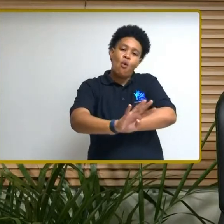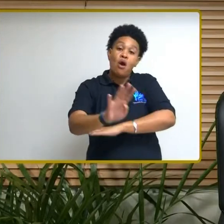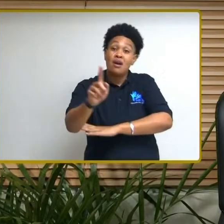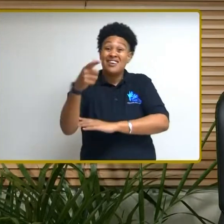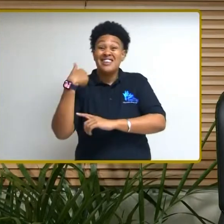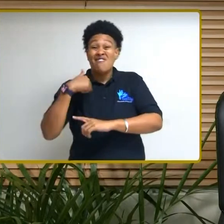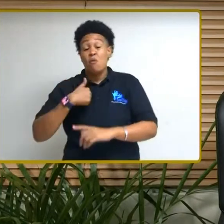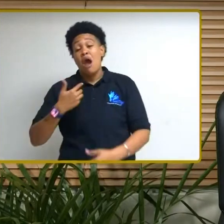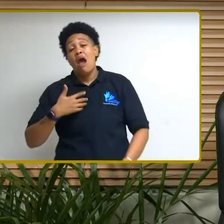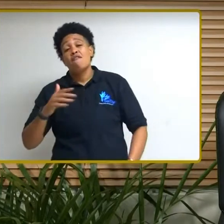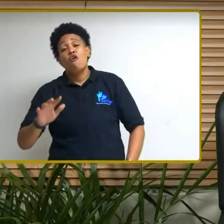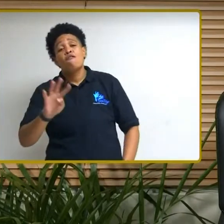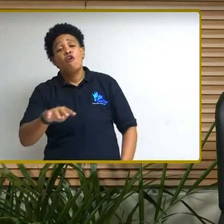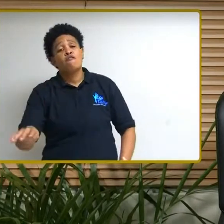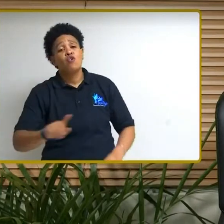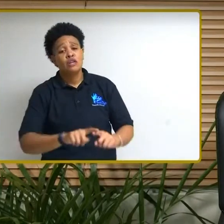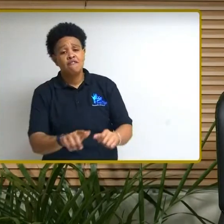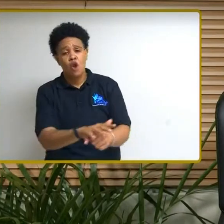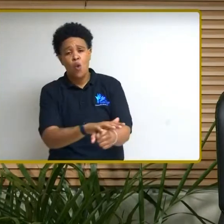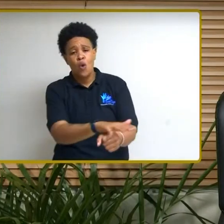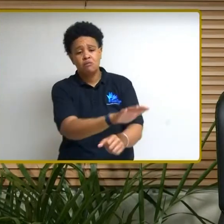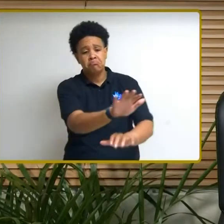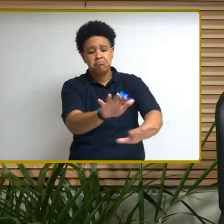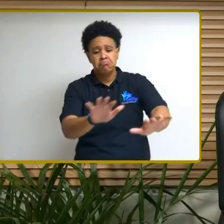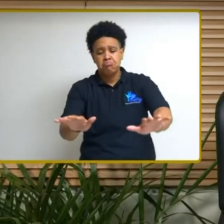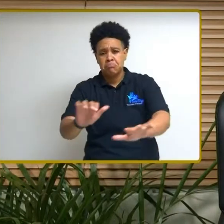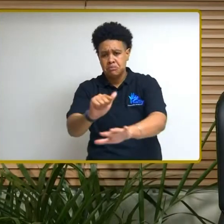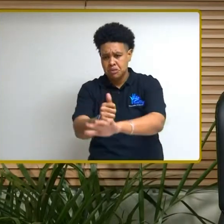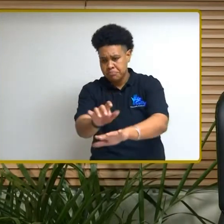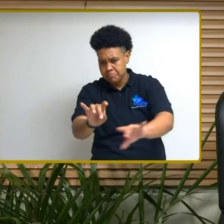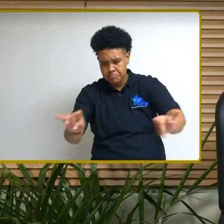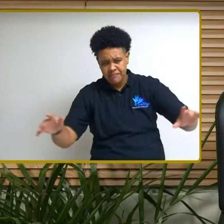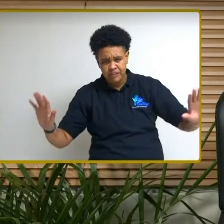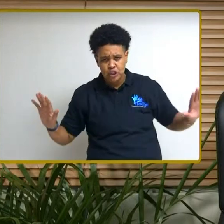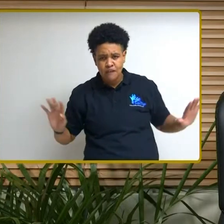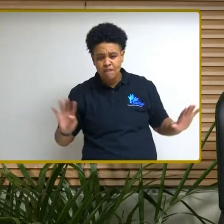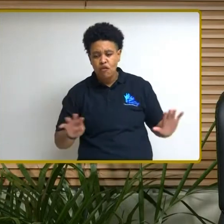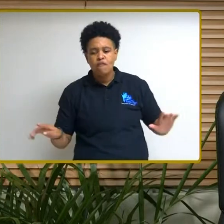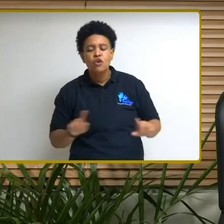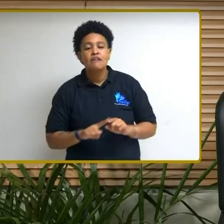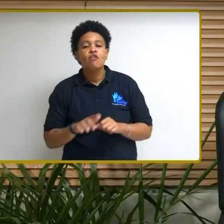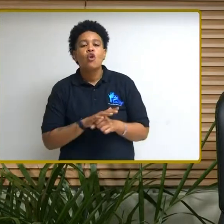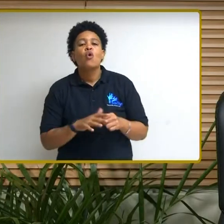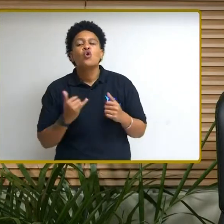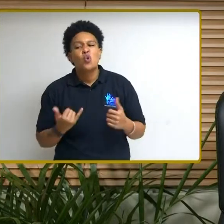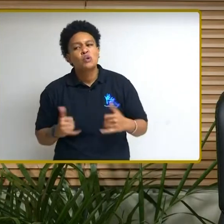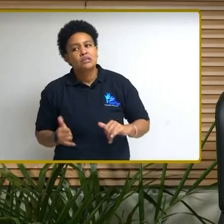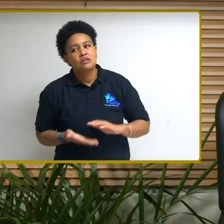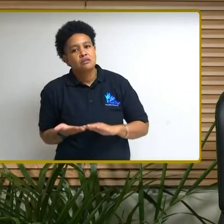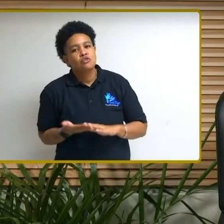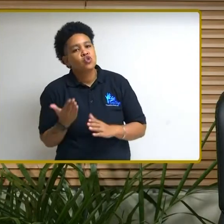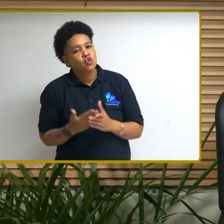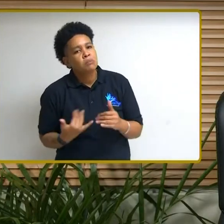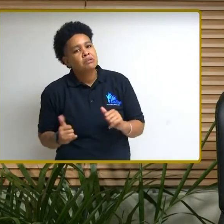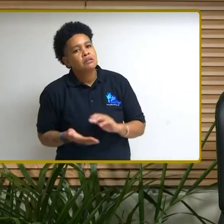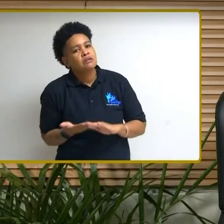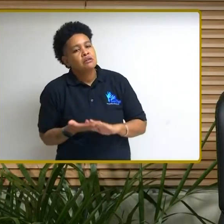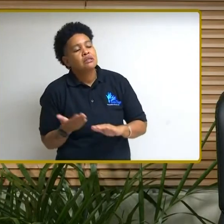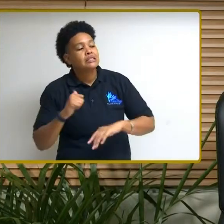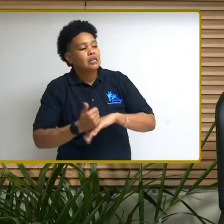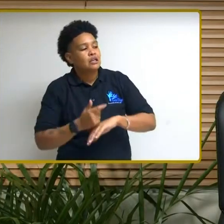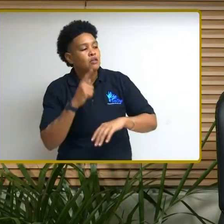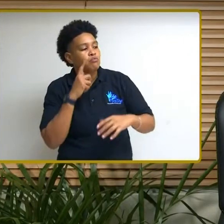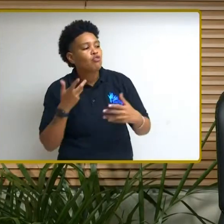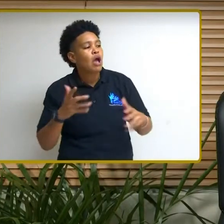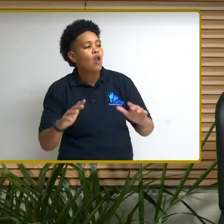have 44 sites that have been set up or are being set up to